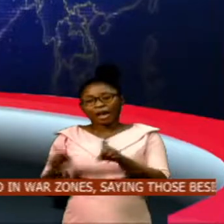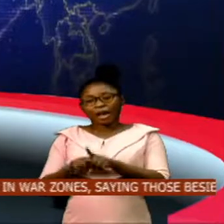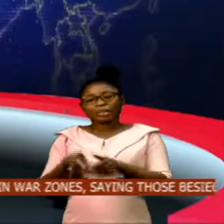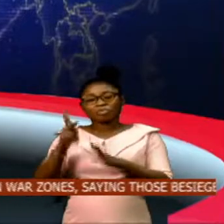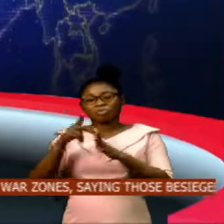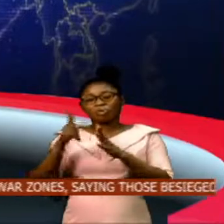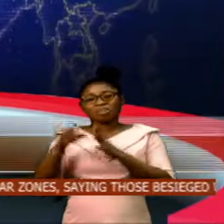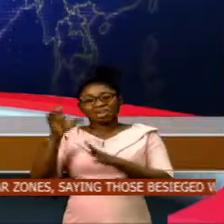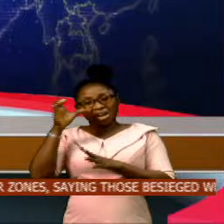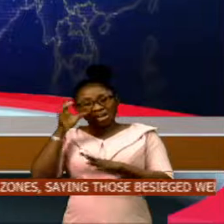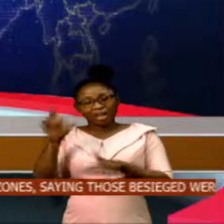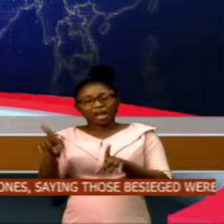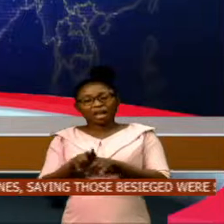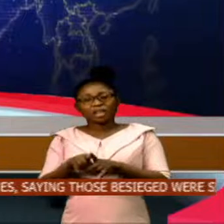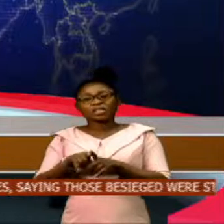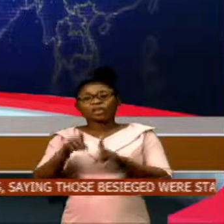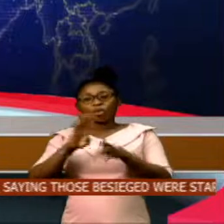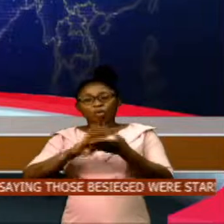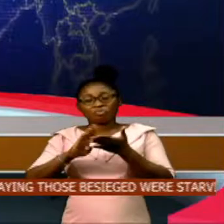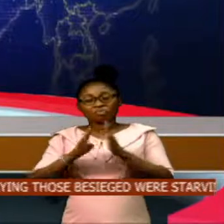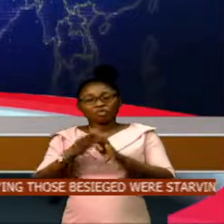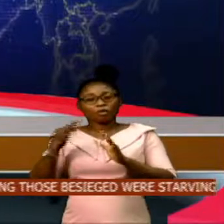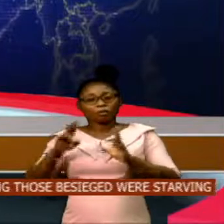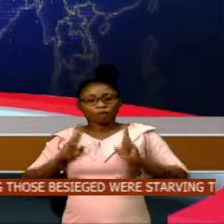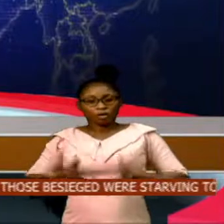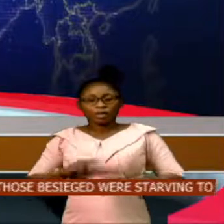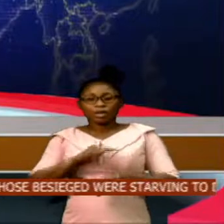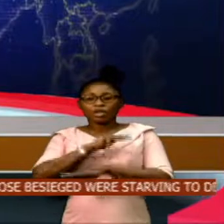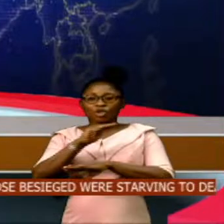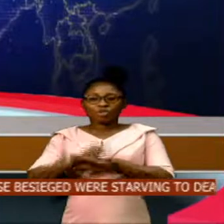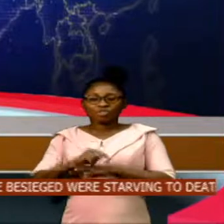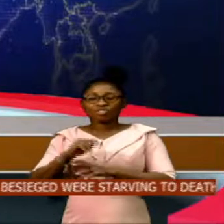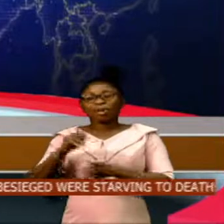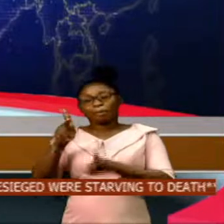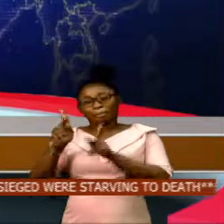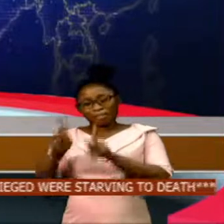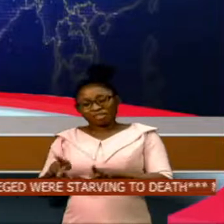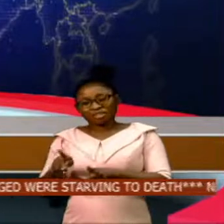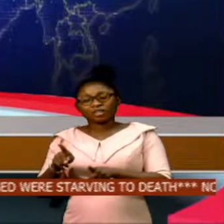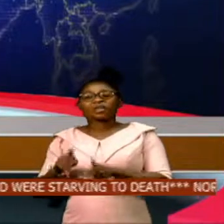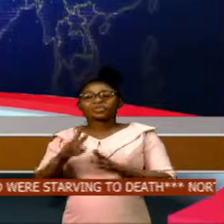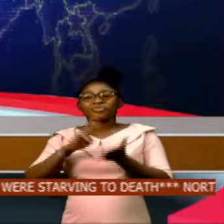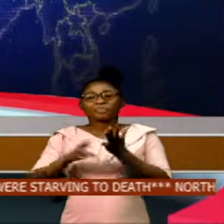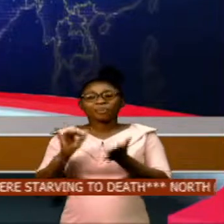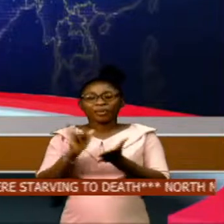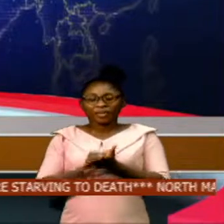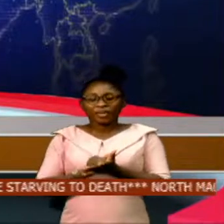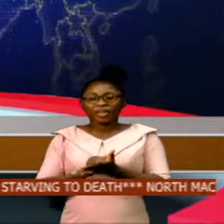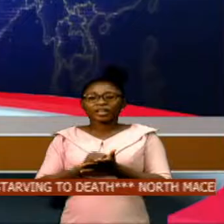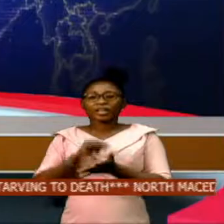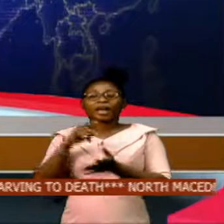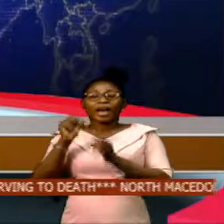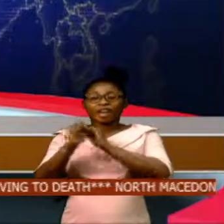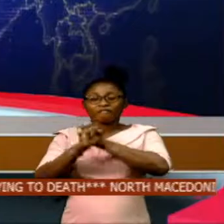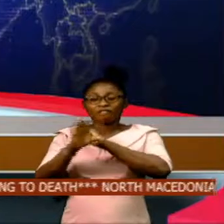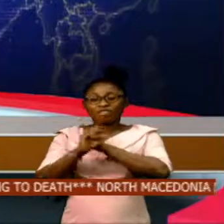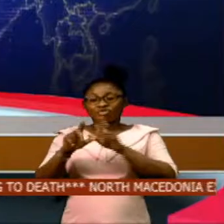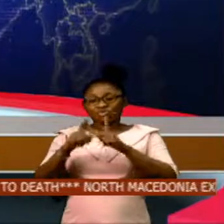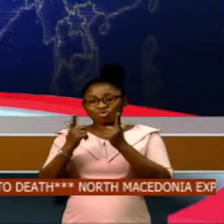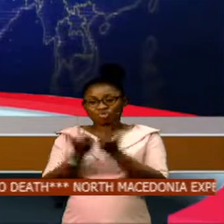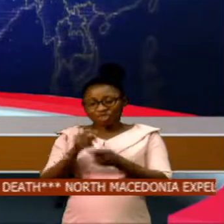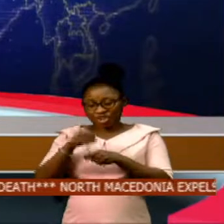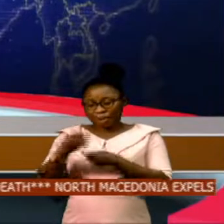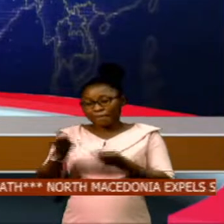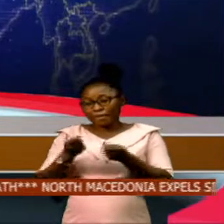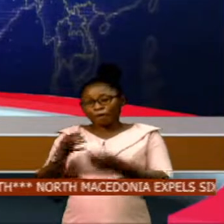Senate Committee on Health. National Assembly correspondent Dayo Ogunshola reports that forefront advocacy groups in the management